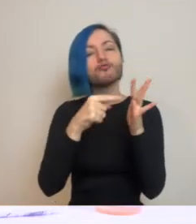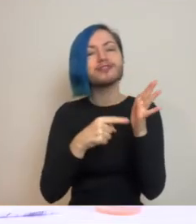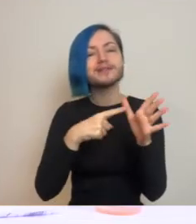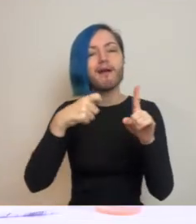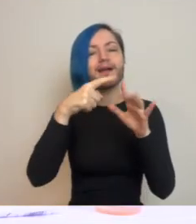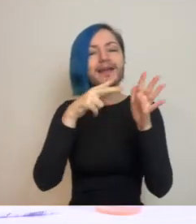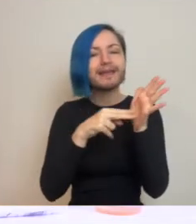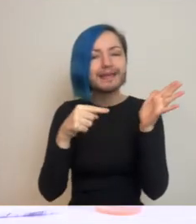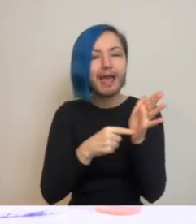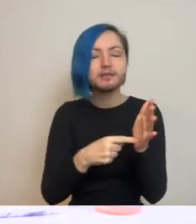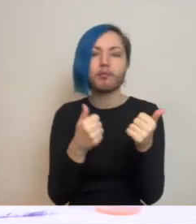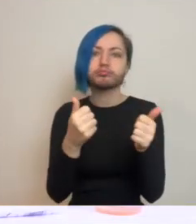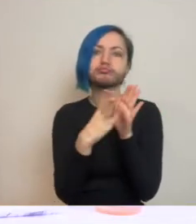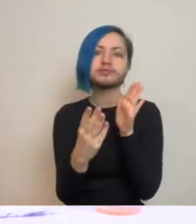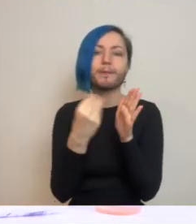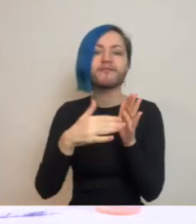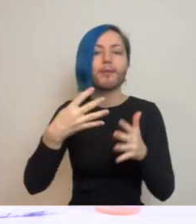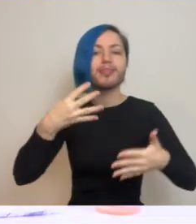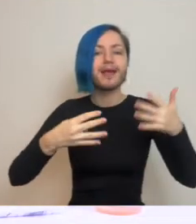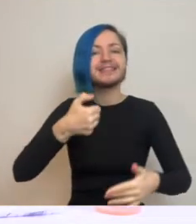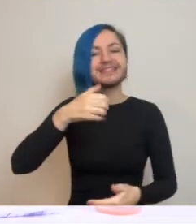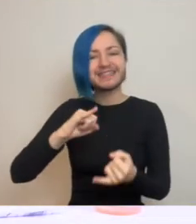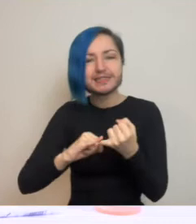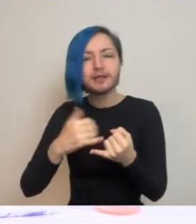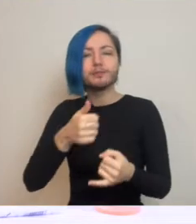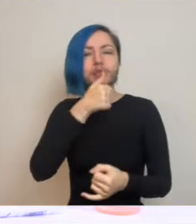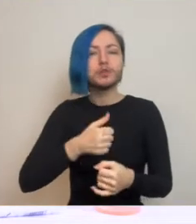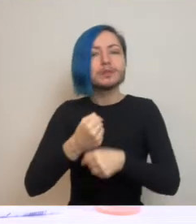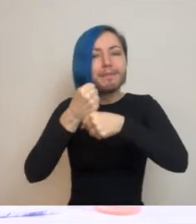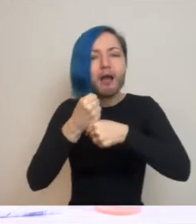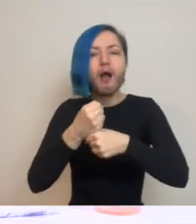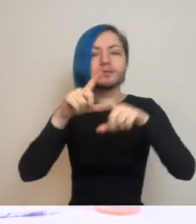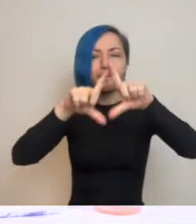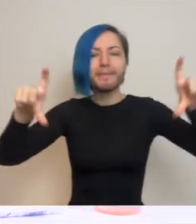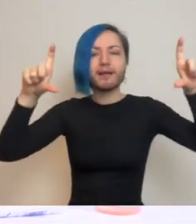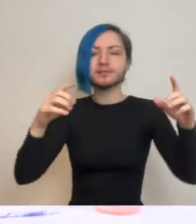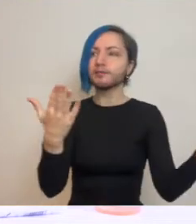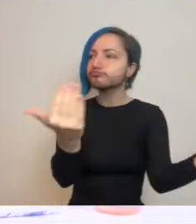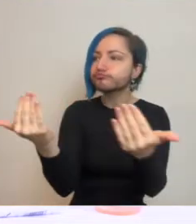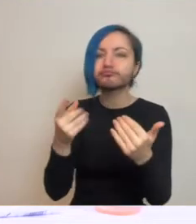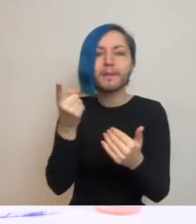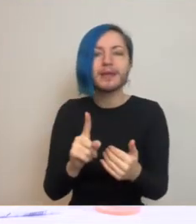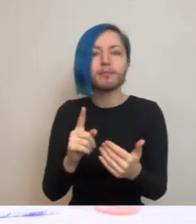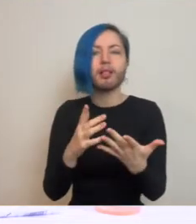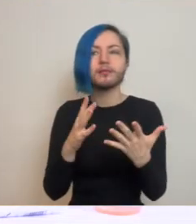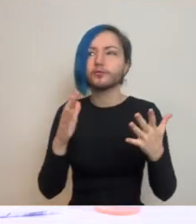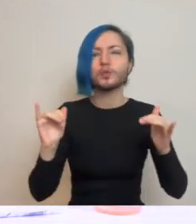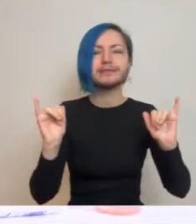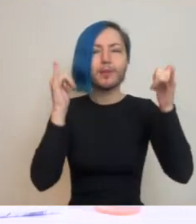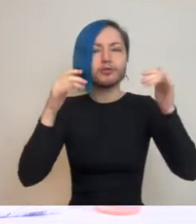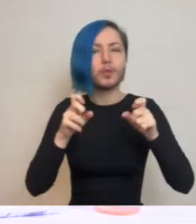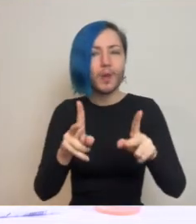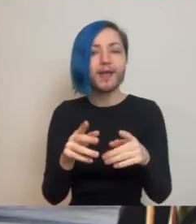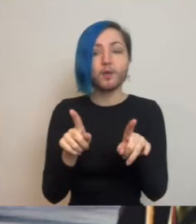example from the 1960s of using placards and banners and getting people together in a sort of celebratory way.